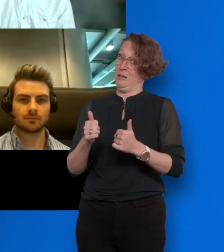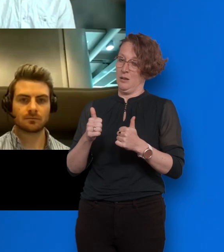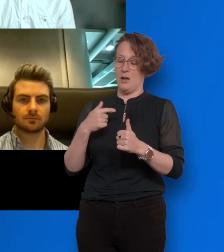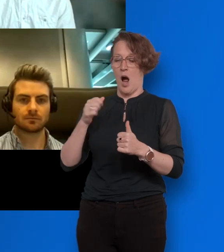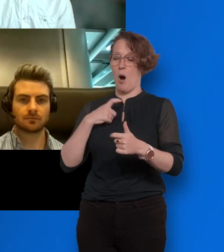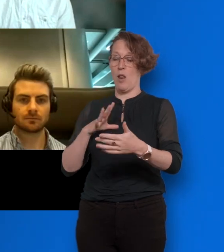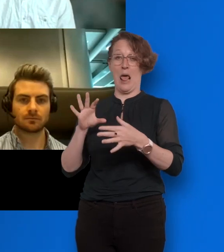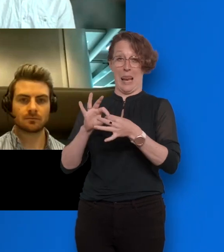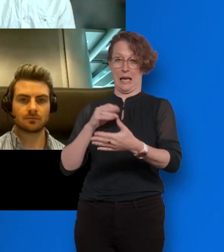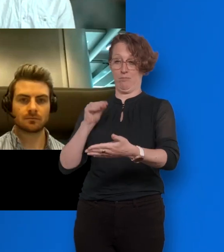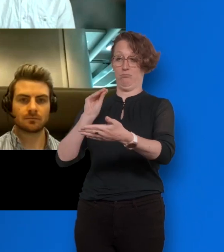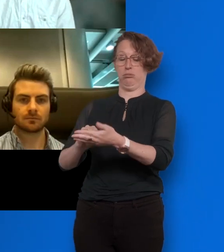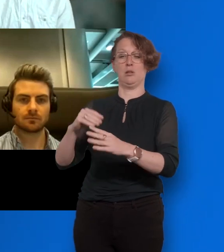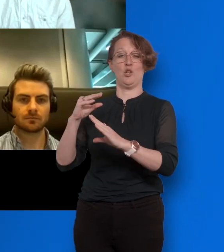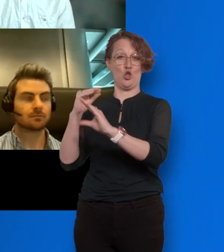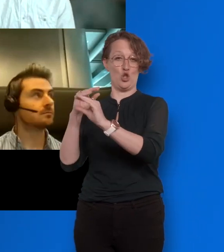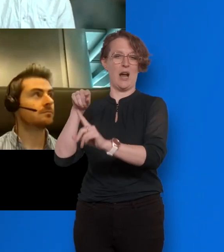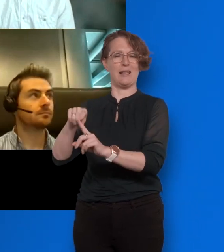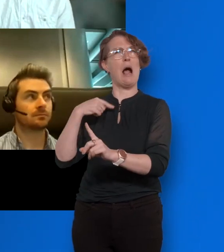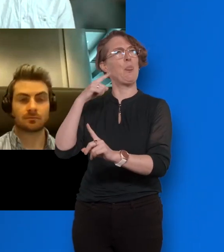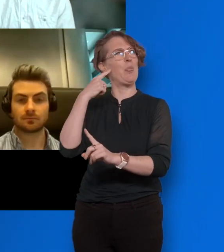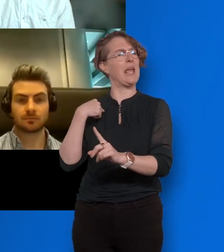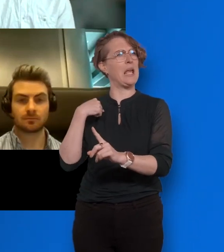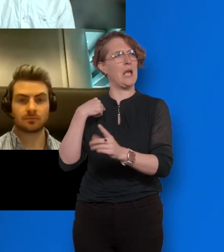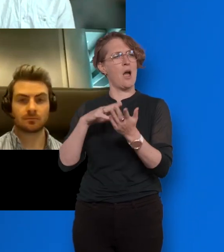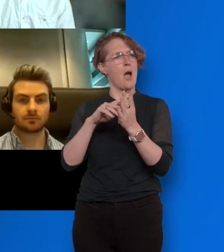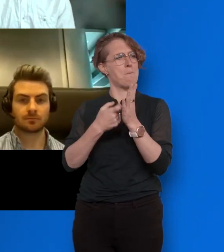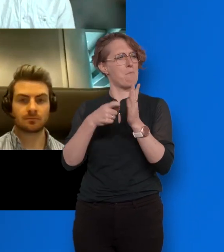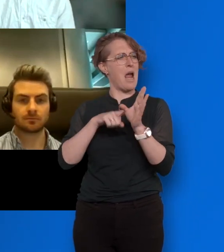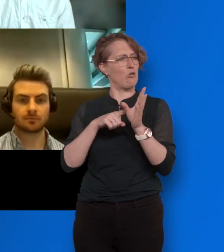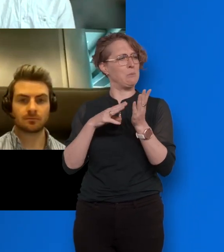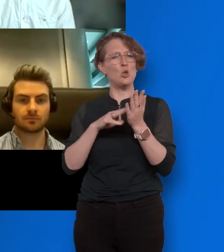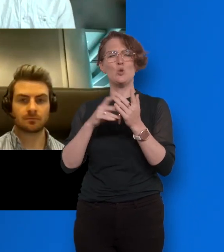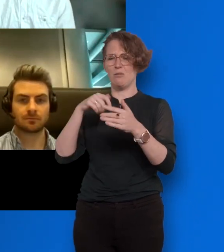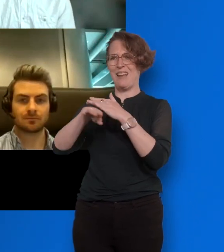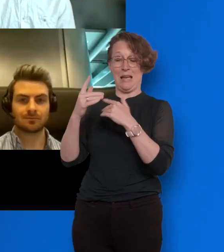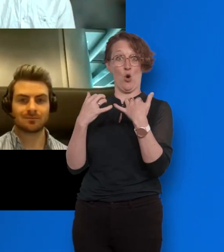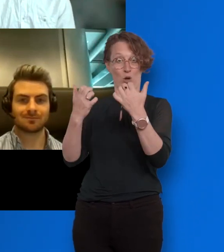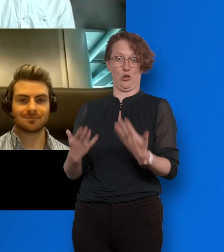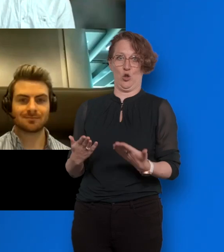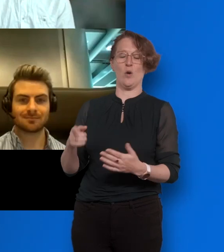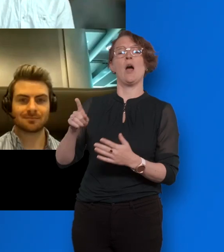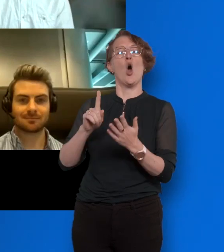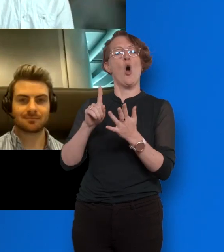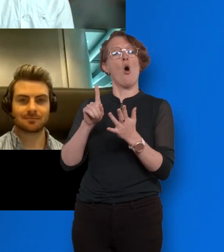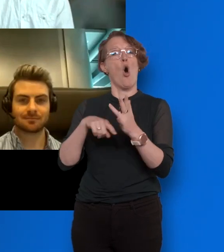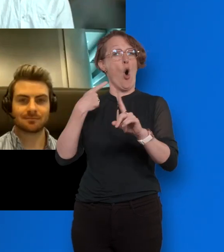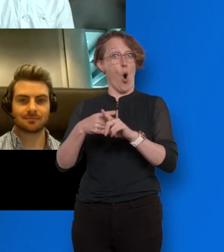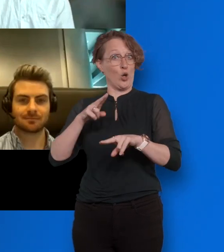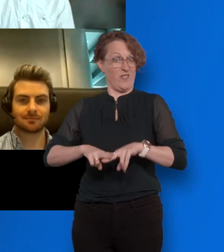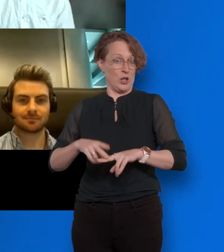link in the chat, which is spurred on by, I think, Mary Mures, who's in the audience today. So Oxford have a